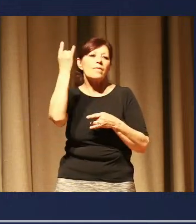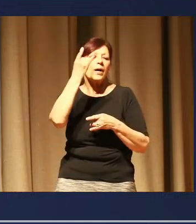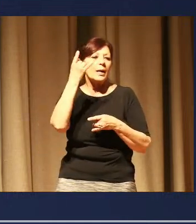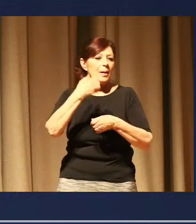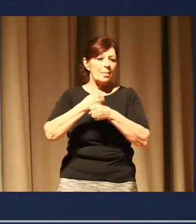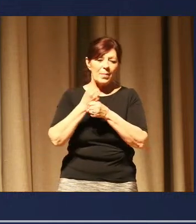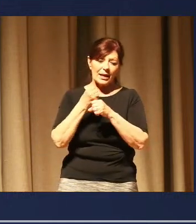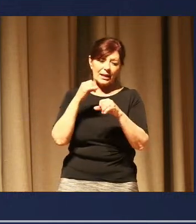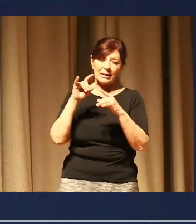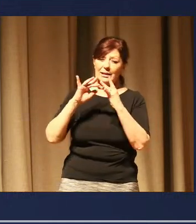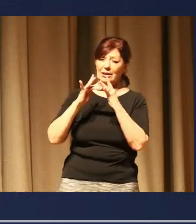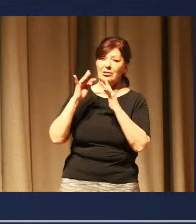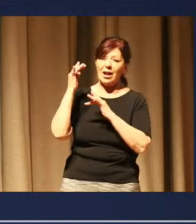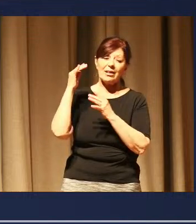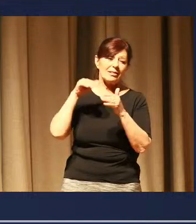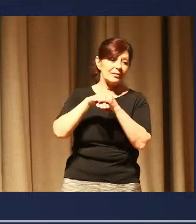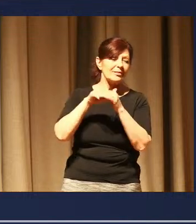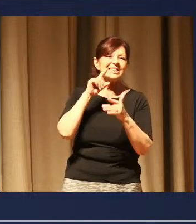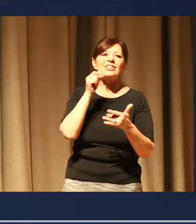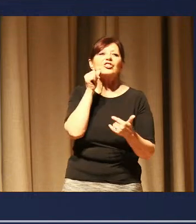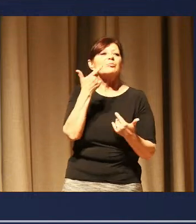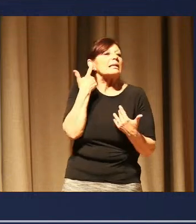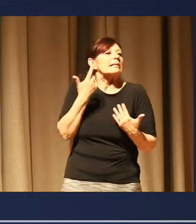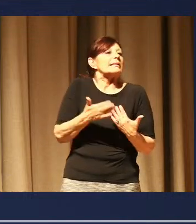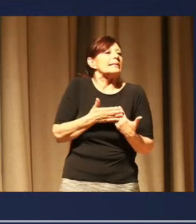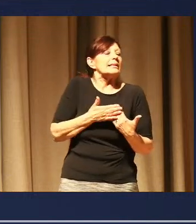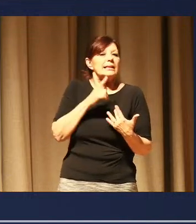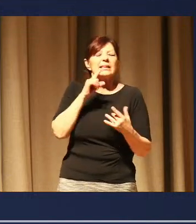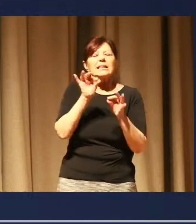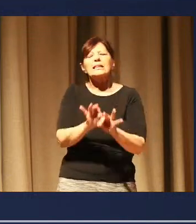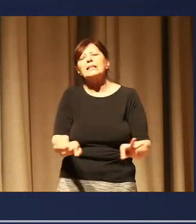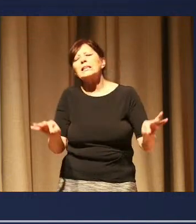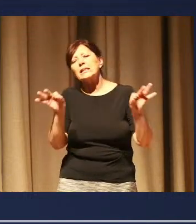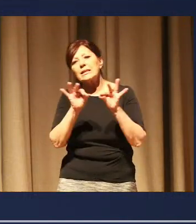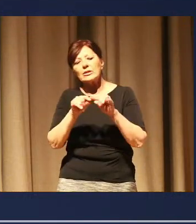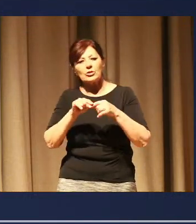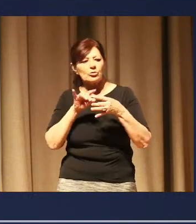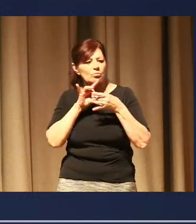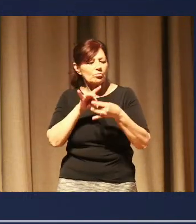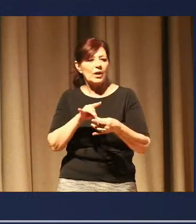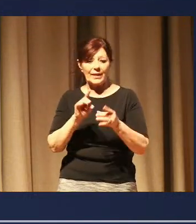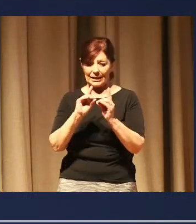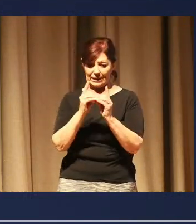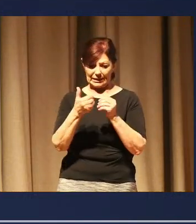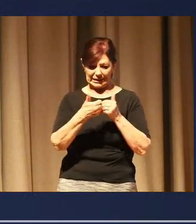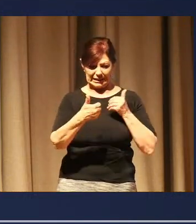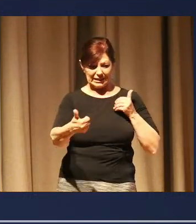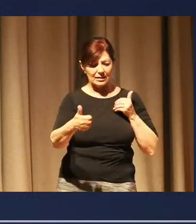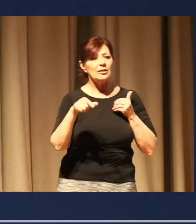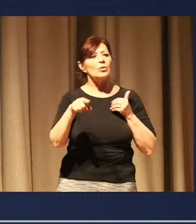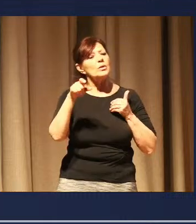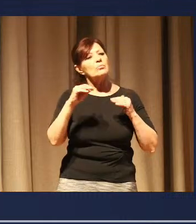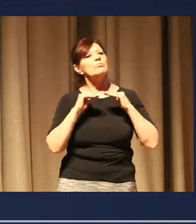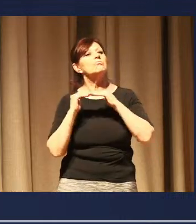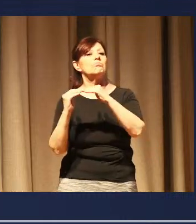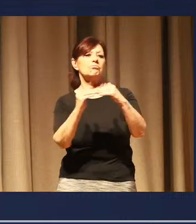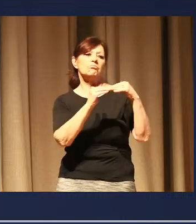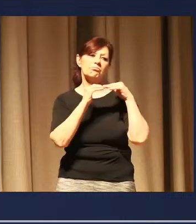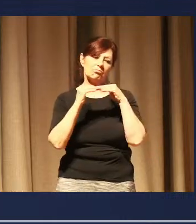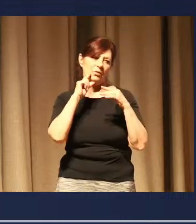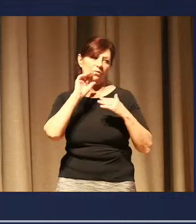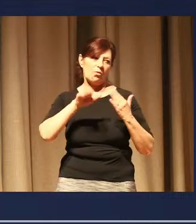broadband access is not just a matter of convenience. It is essential to bridging the digital divide and fostering equitable opportunities